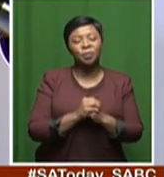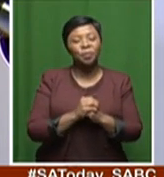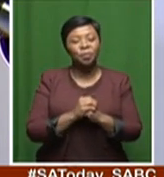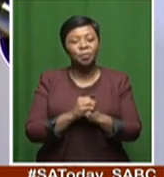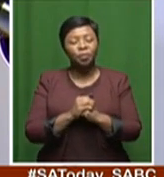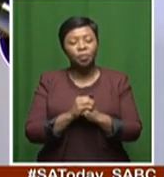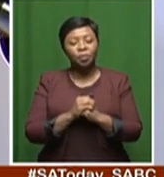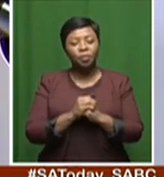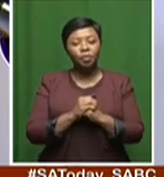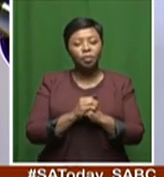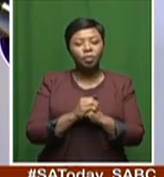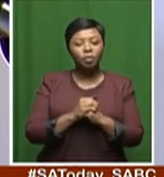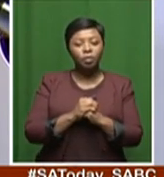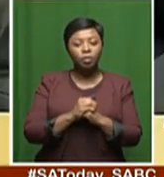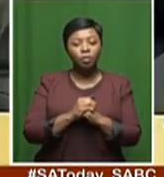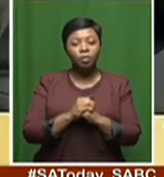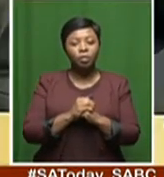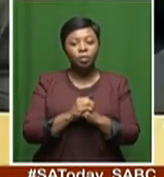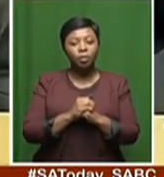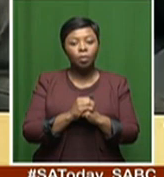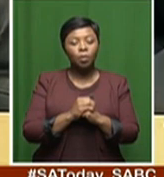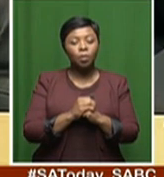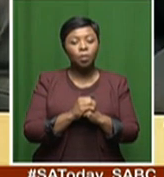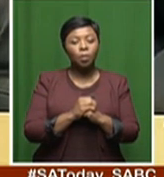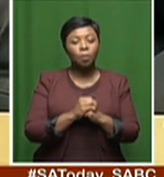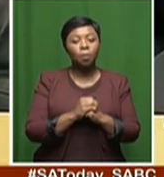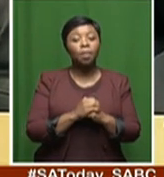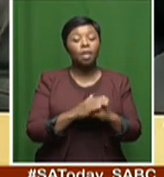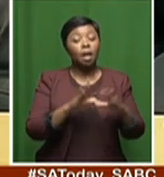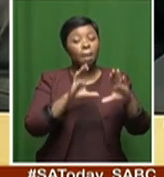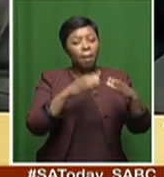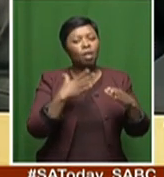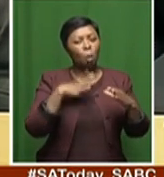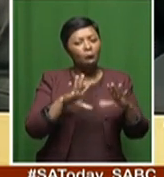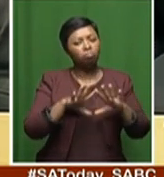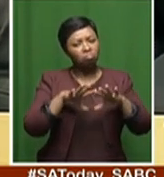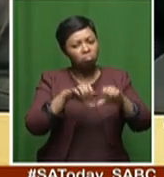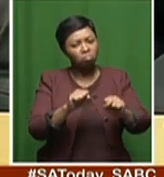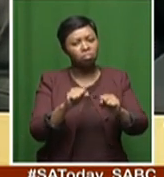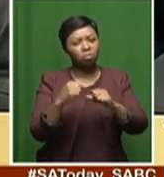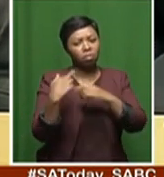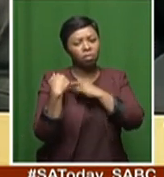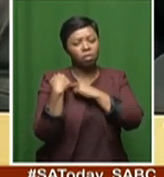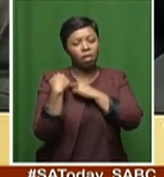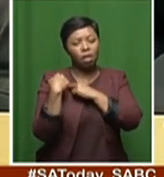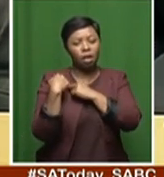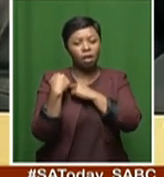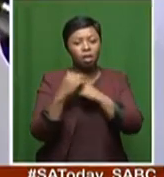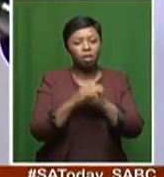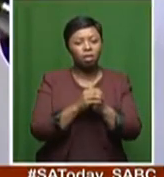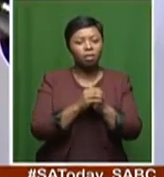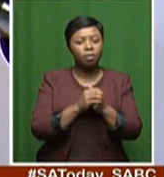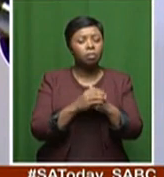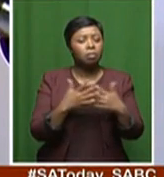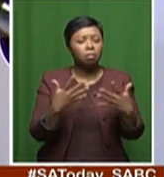wants to account to the nation through this commission, because it realizes that while a lot of the things that